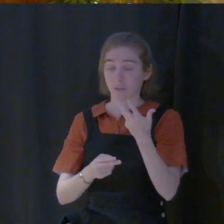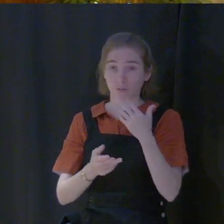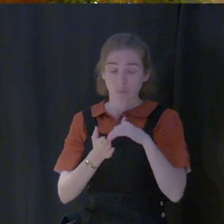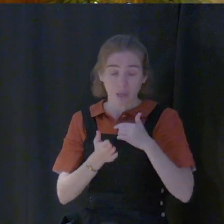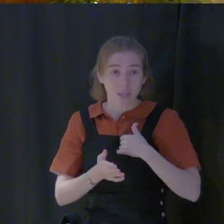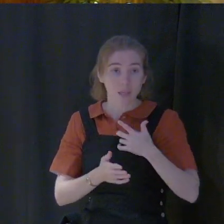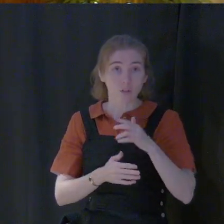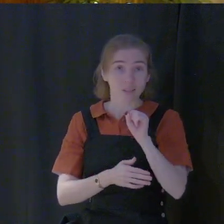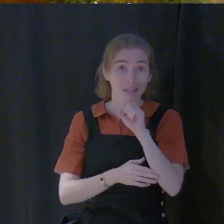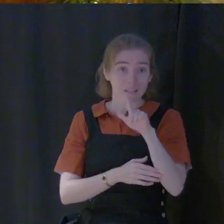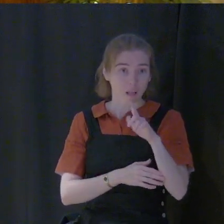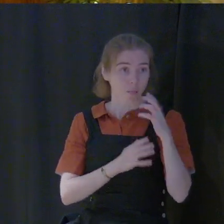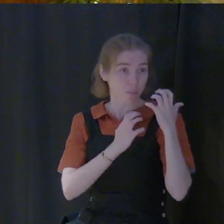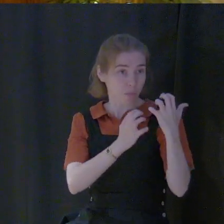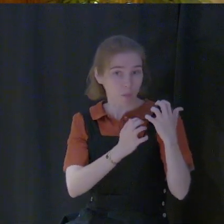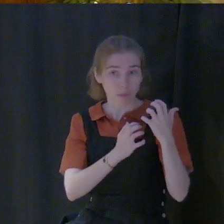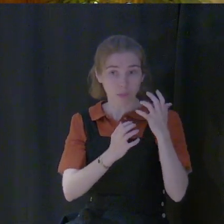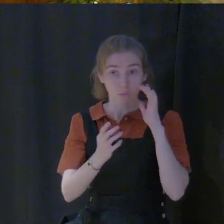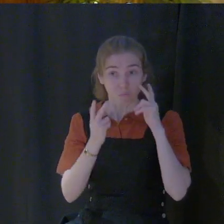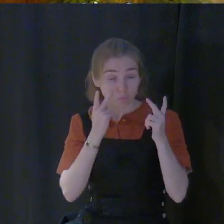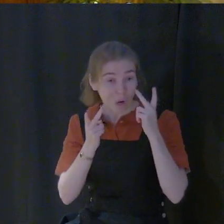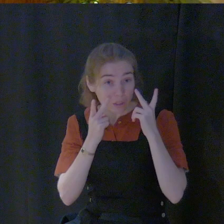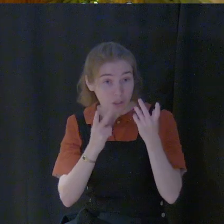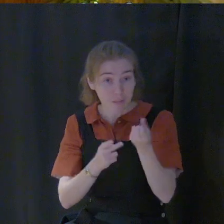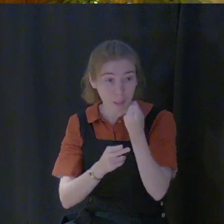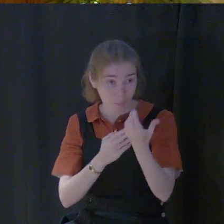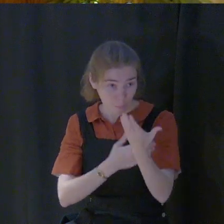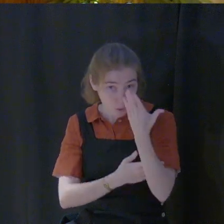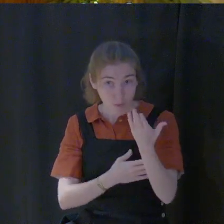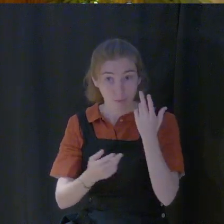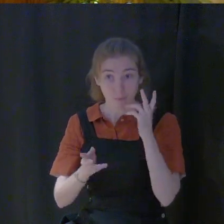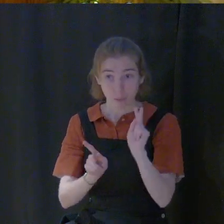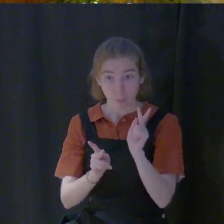there's an ASL audience out there that's watching Sabbath mornings.